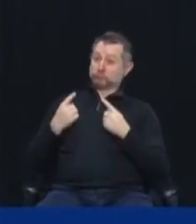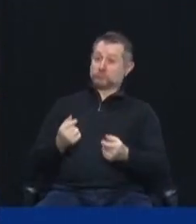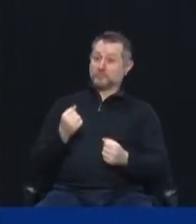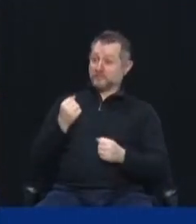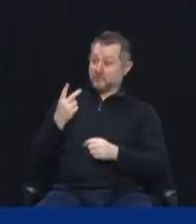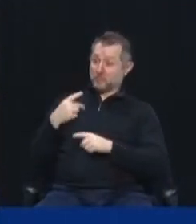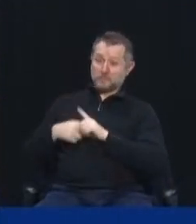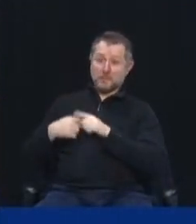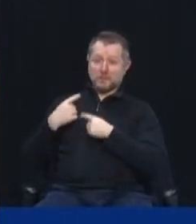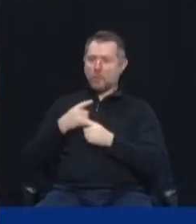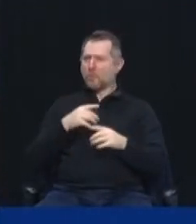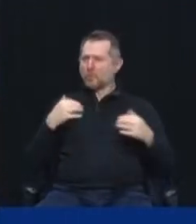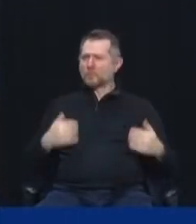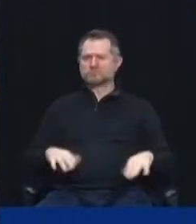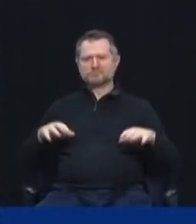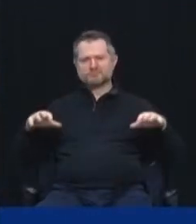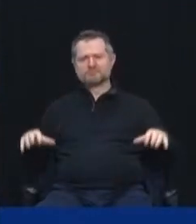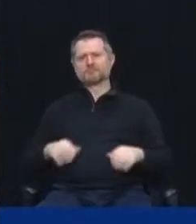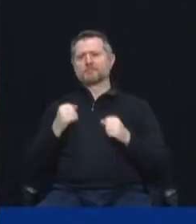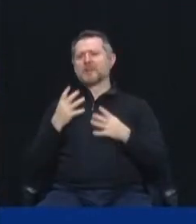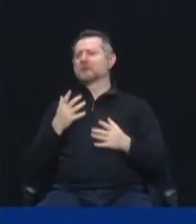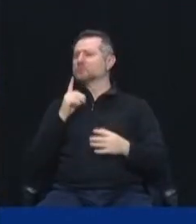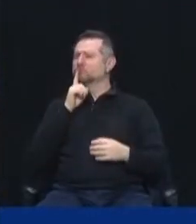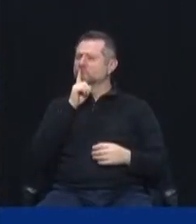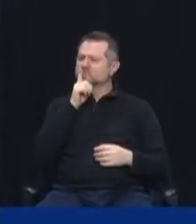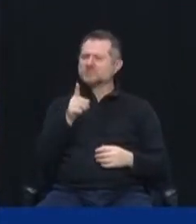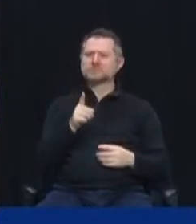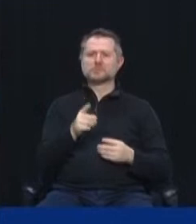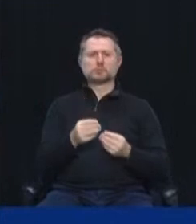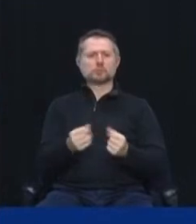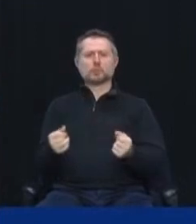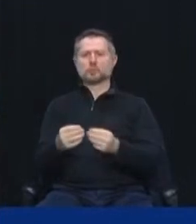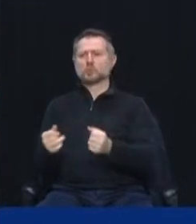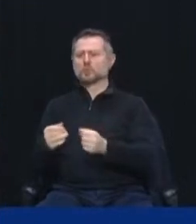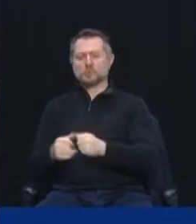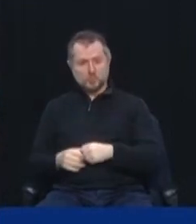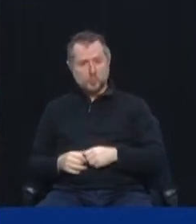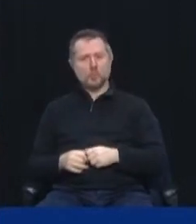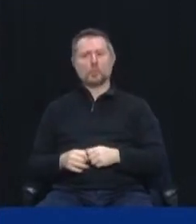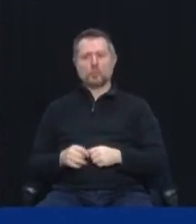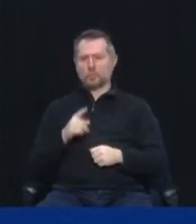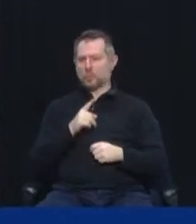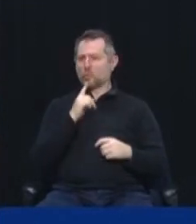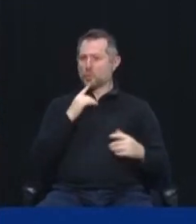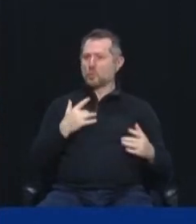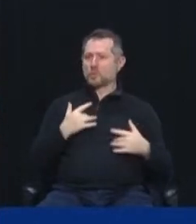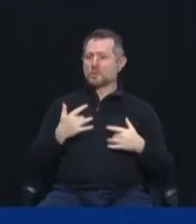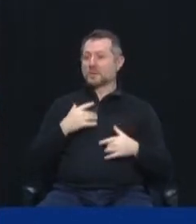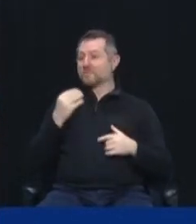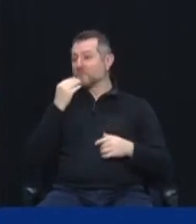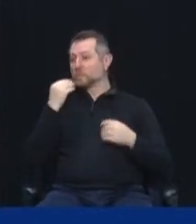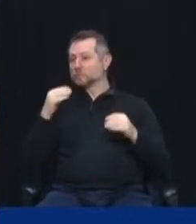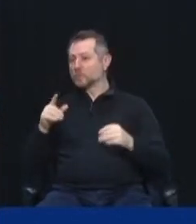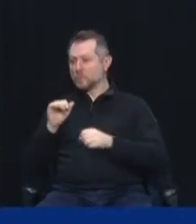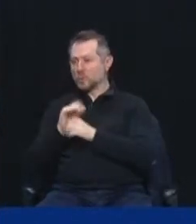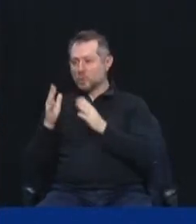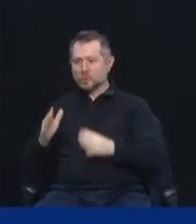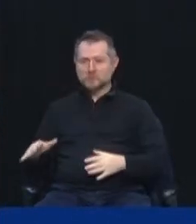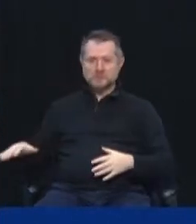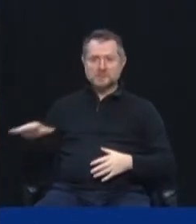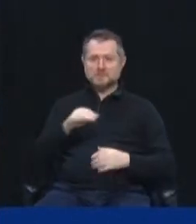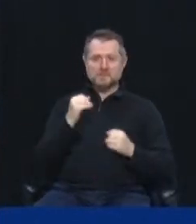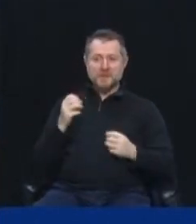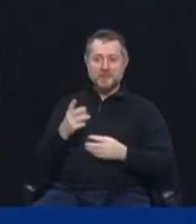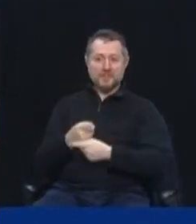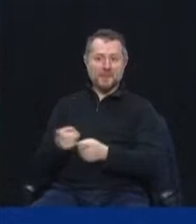you delivered real solutions. You were concerned that grocery and bodega workers, many of whom